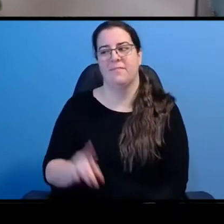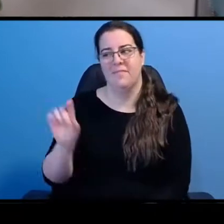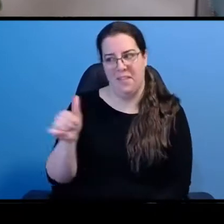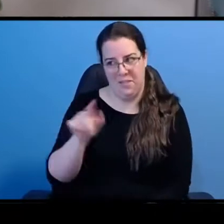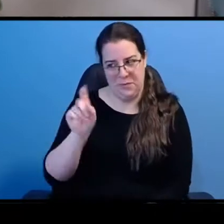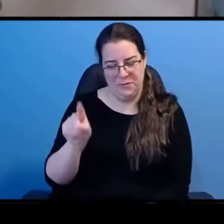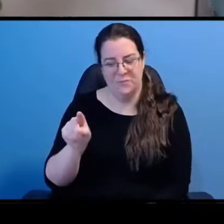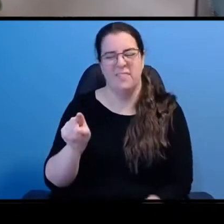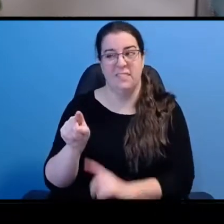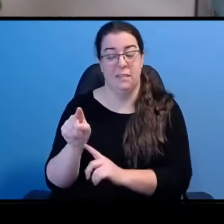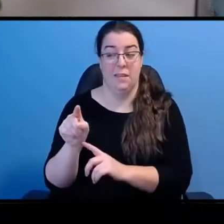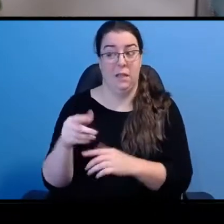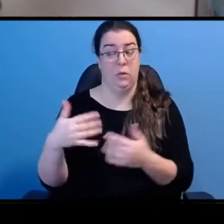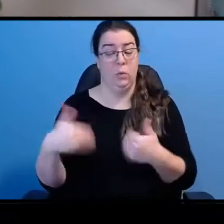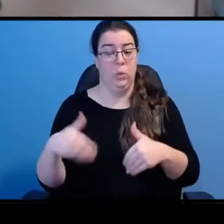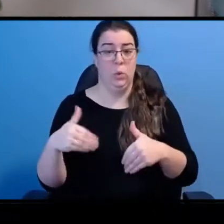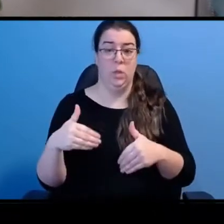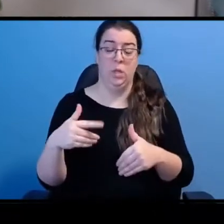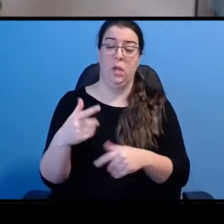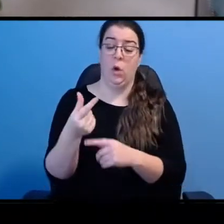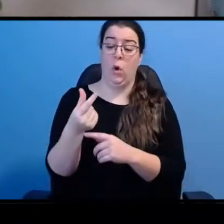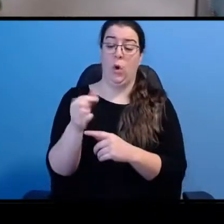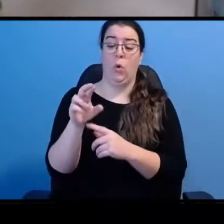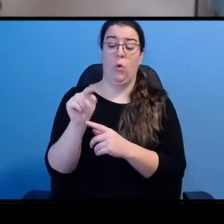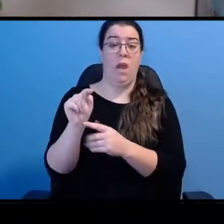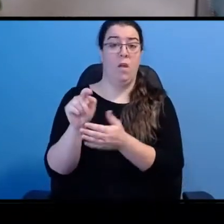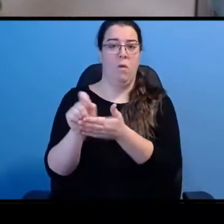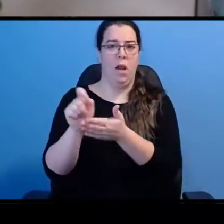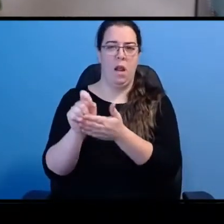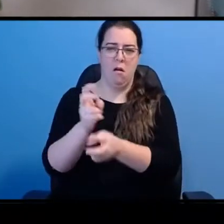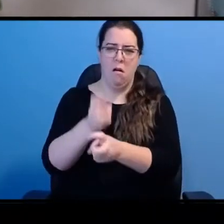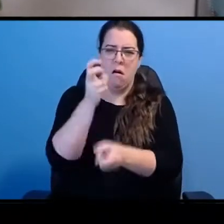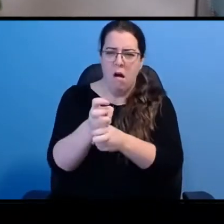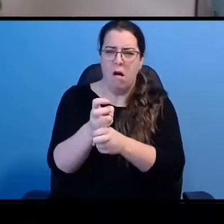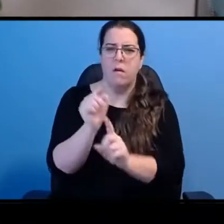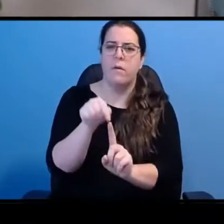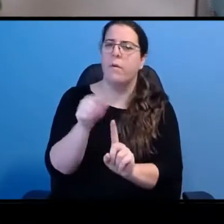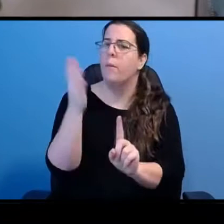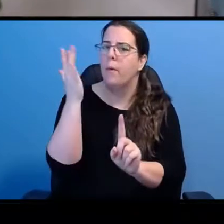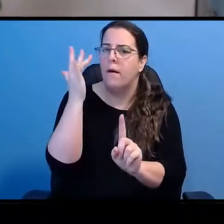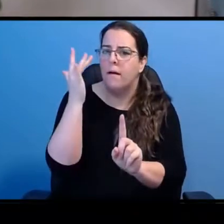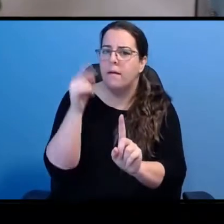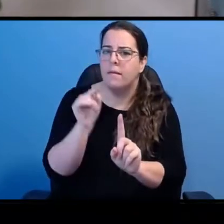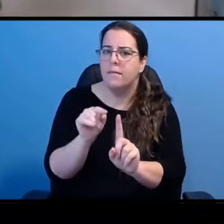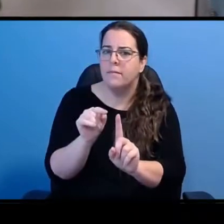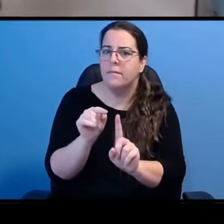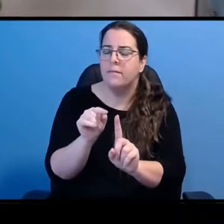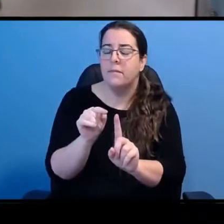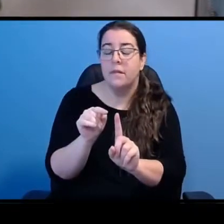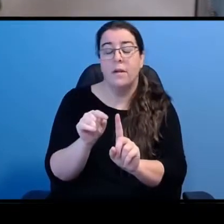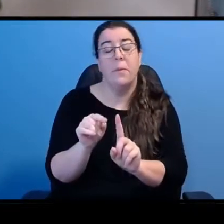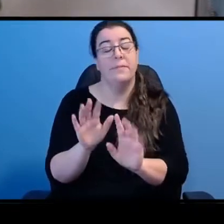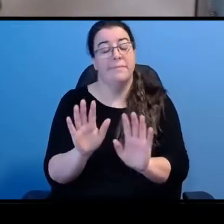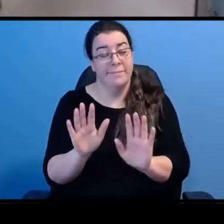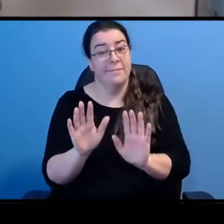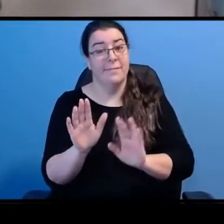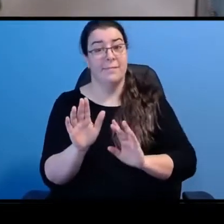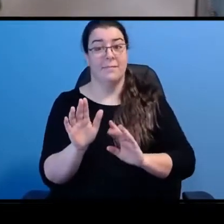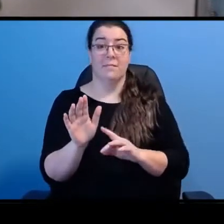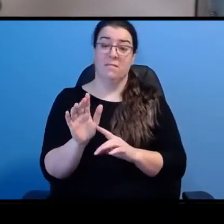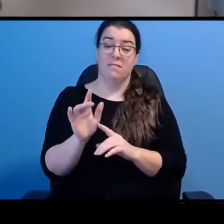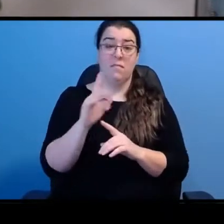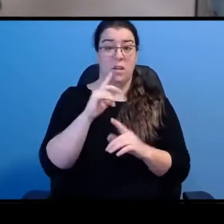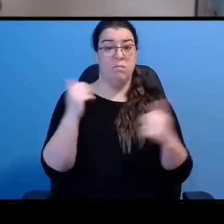so hard? So it's a lot of work to write a grant, and there's no